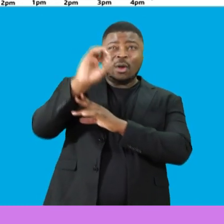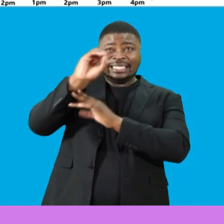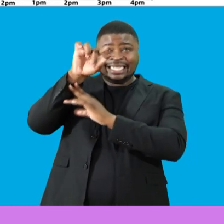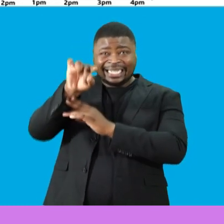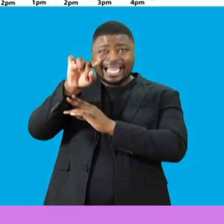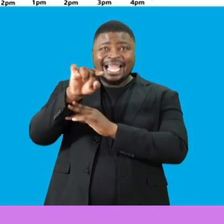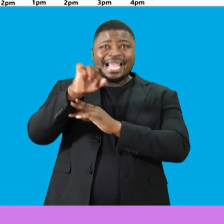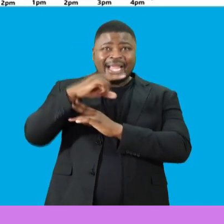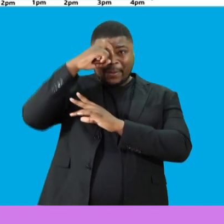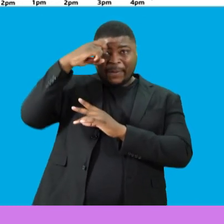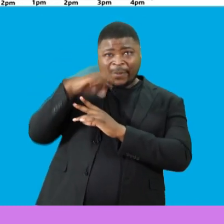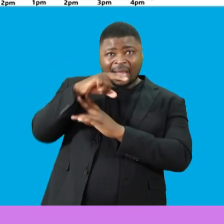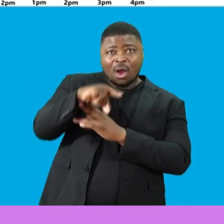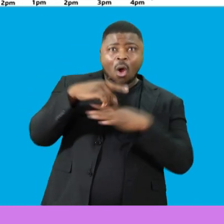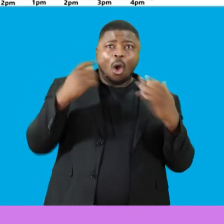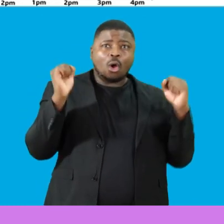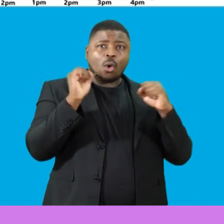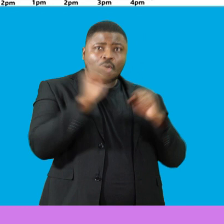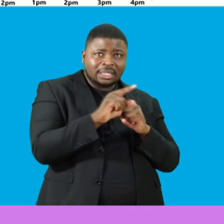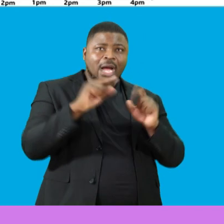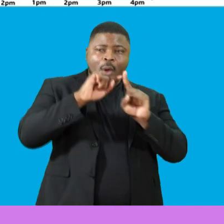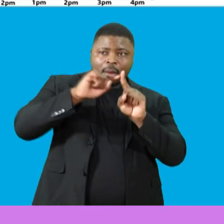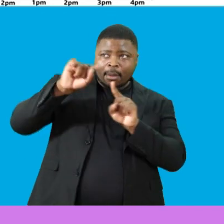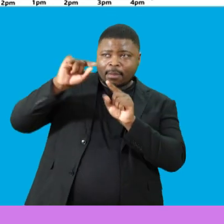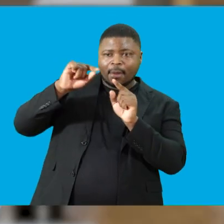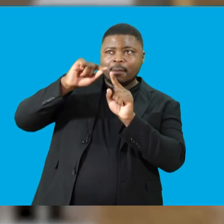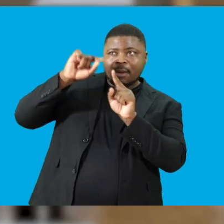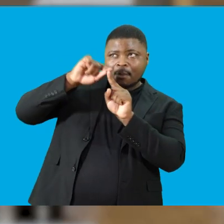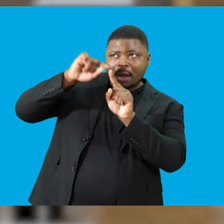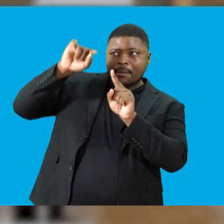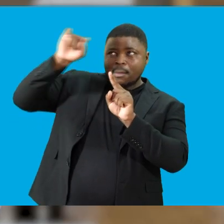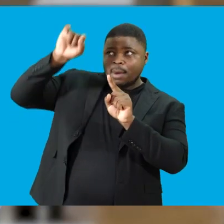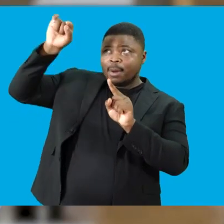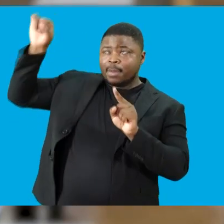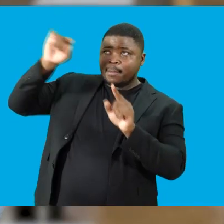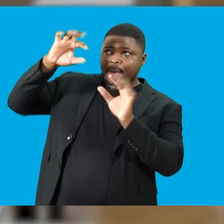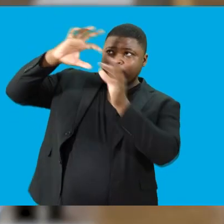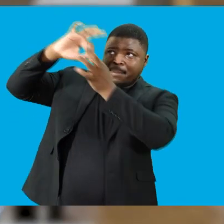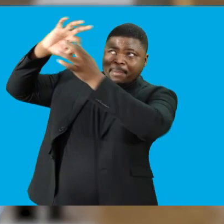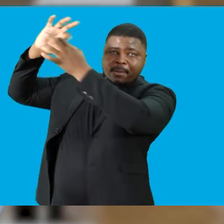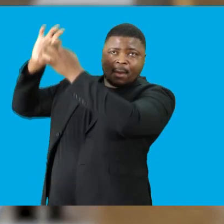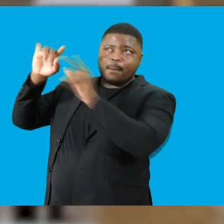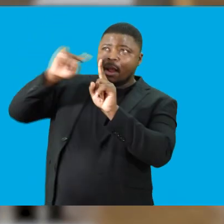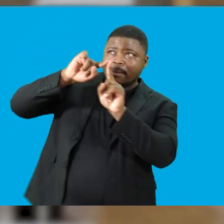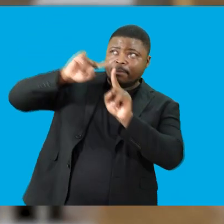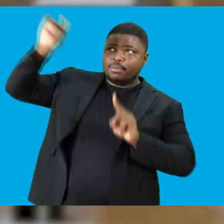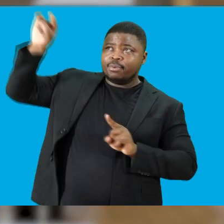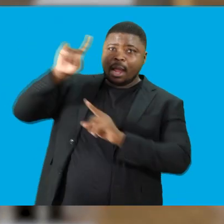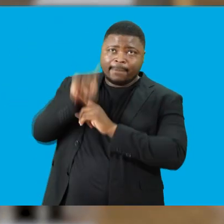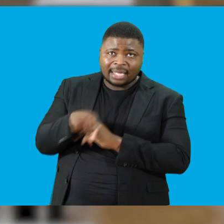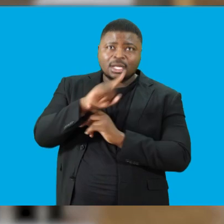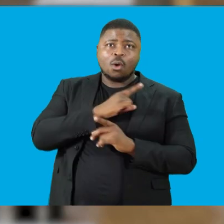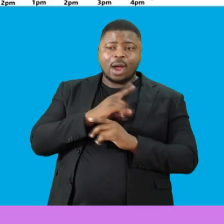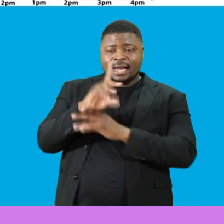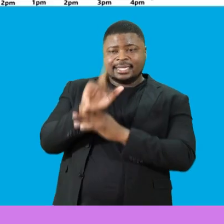degrees Celsius. So you will join all those points using a solid line. That is continuous data that has been represented because it is